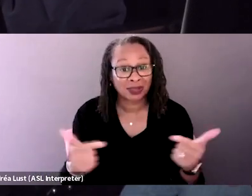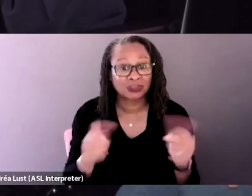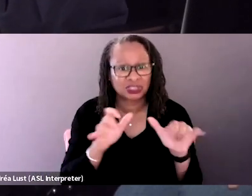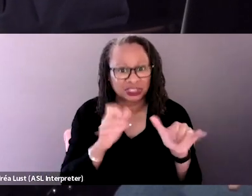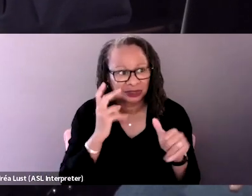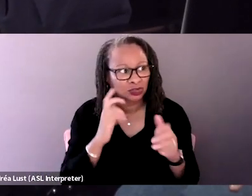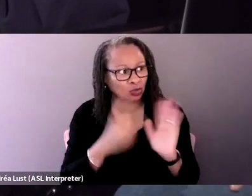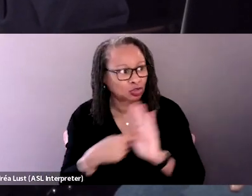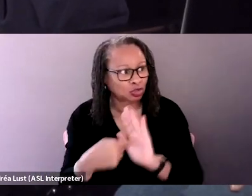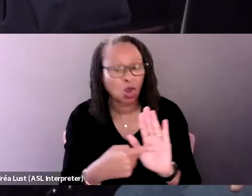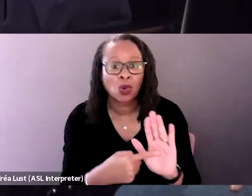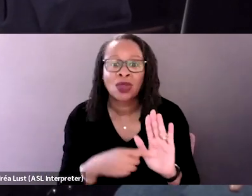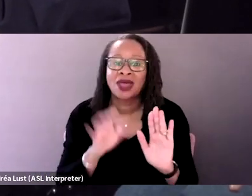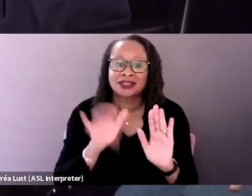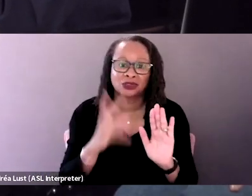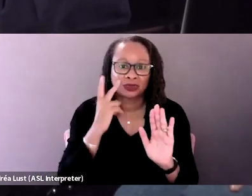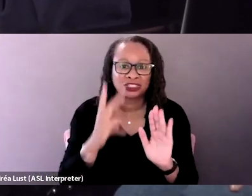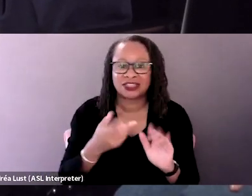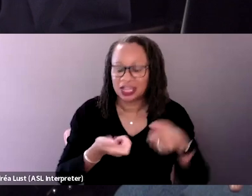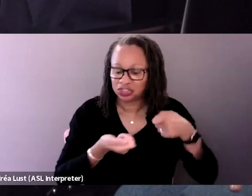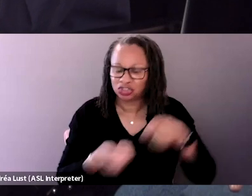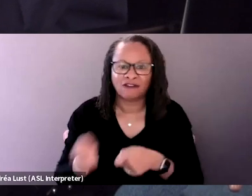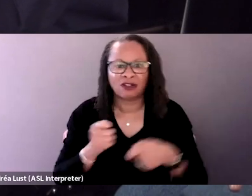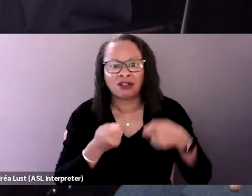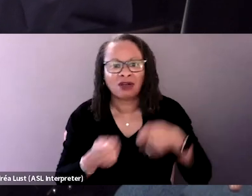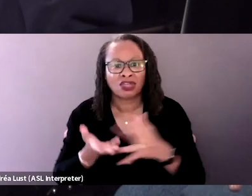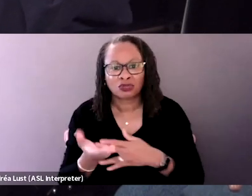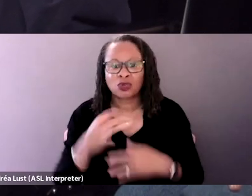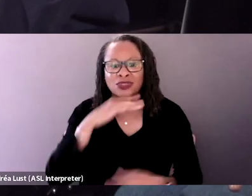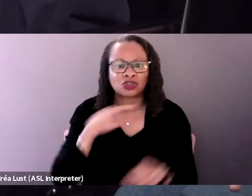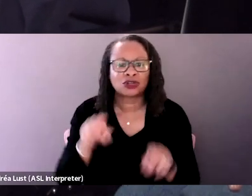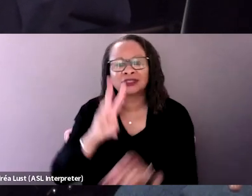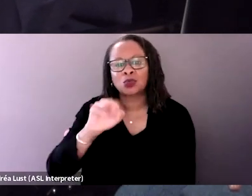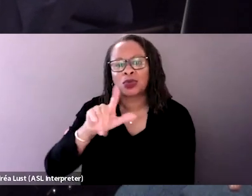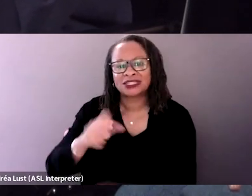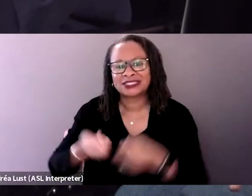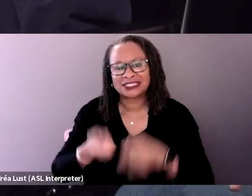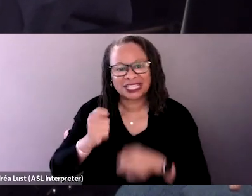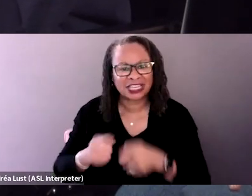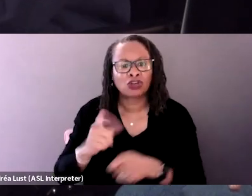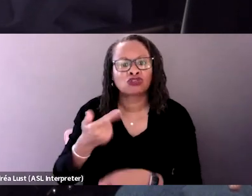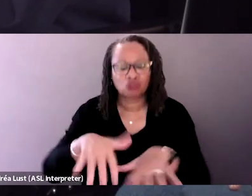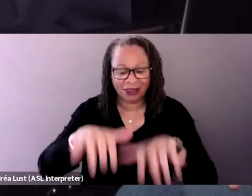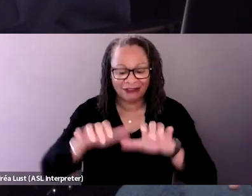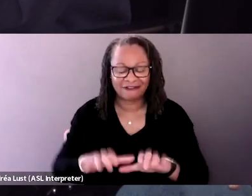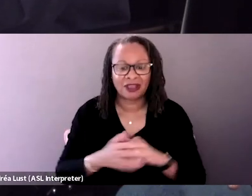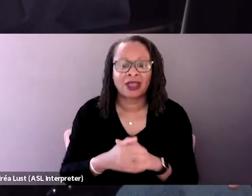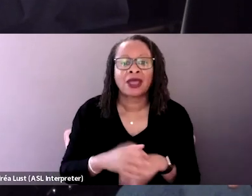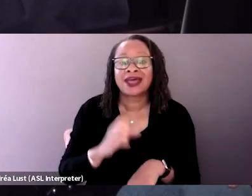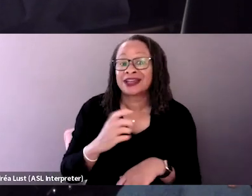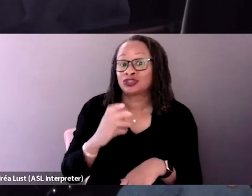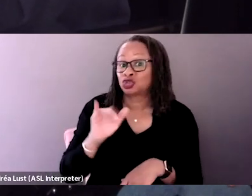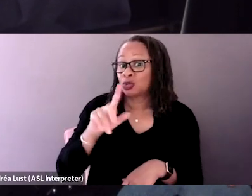seeing that shovel running through the dirt as Willie's digging that grave. It means another thing that Julian would say is this is a